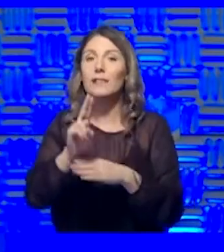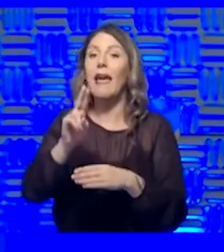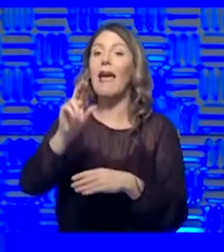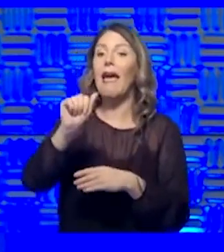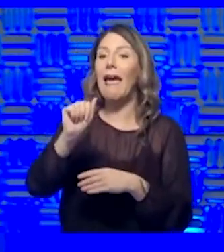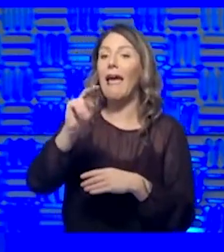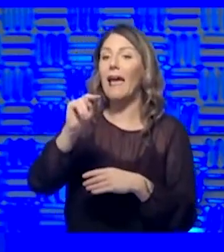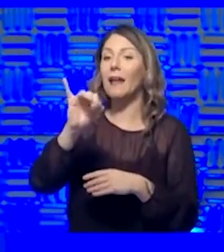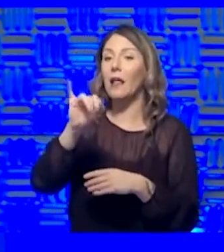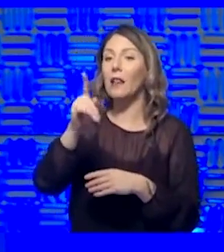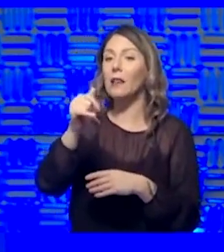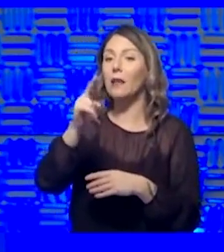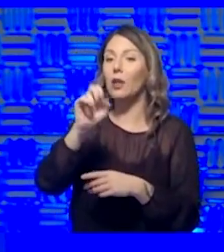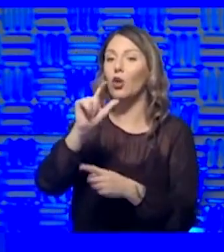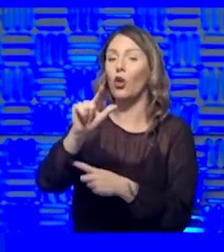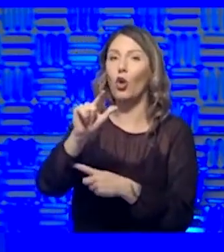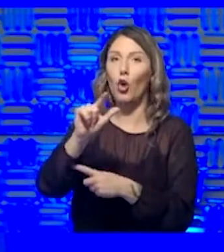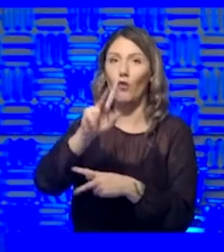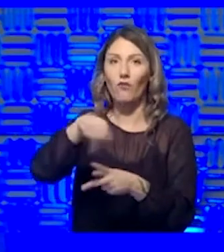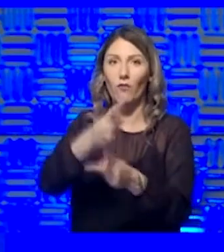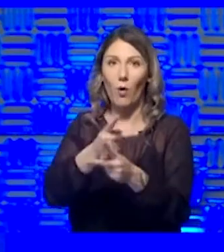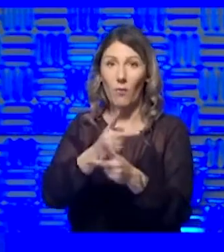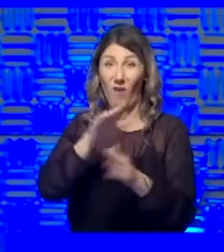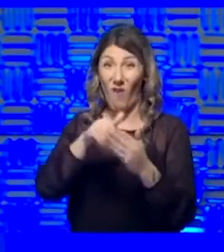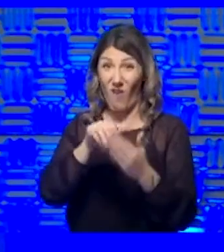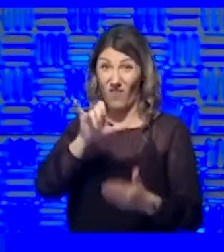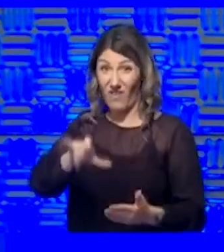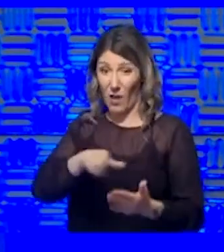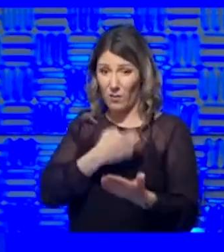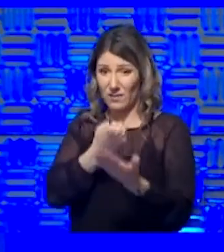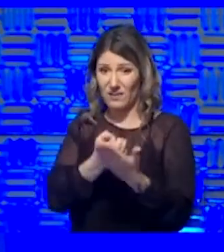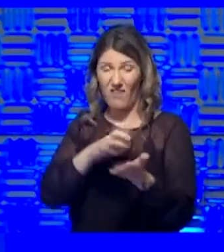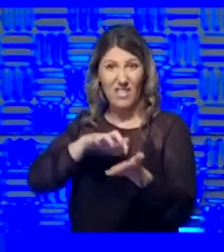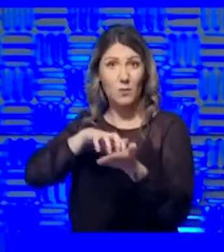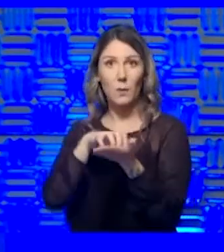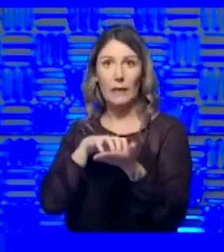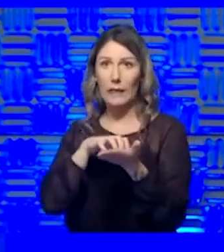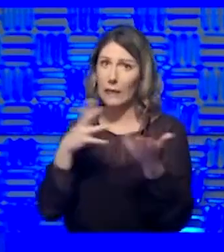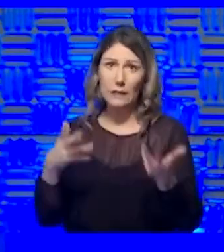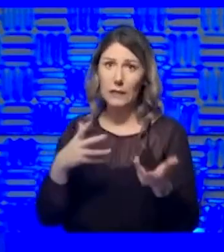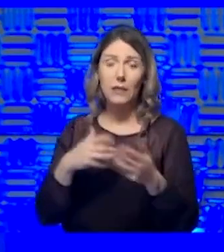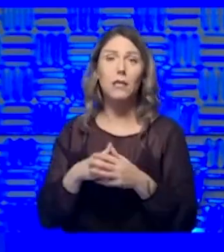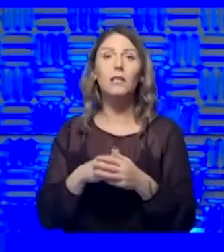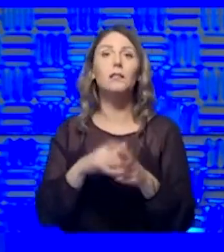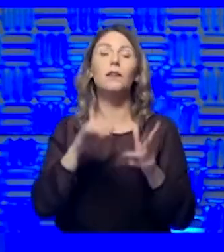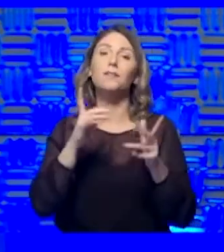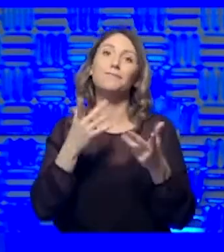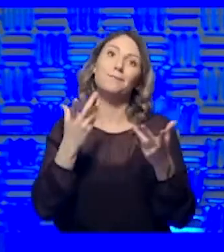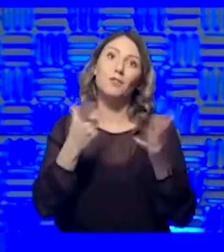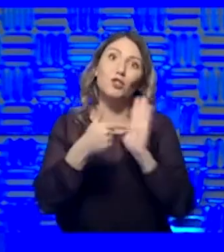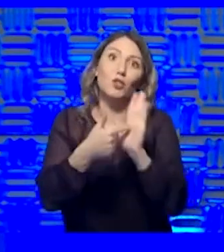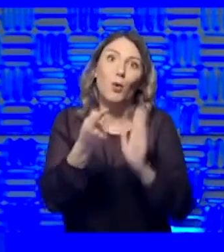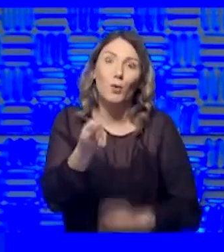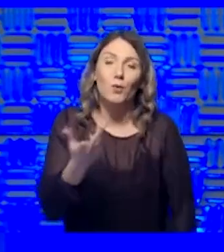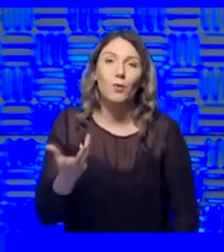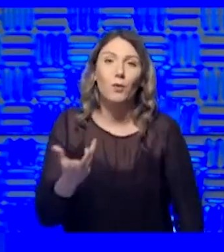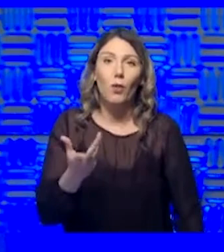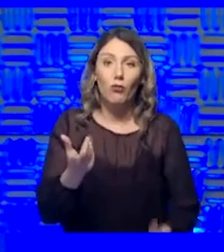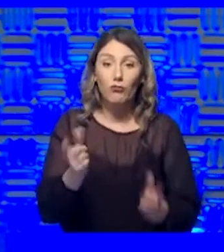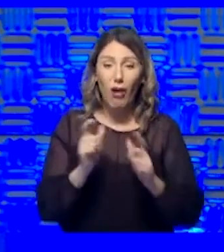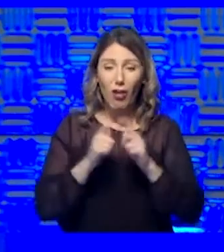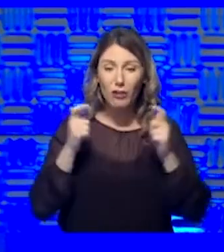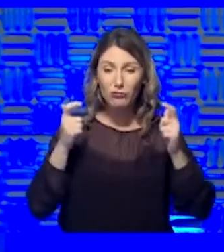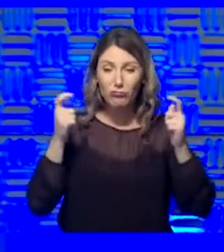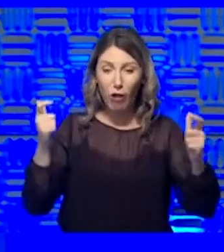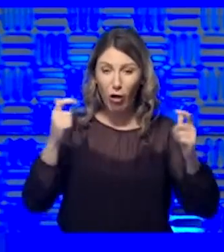format. Mm-hmm. And all of that evidence was weak evidence that they made that recommendation on. And so that just goes to show you there is still a large